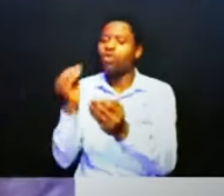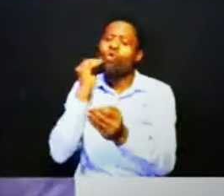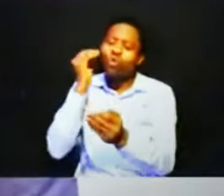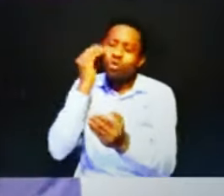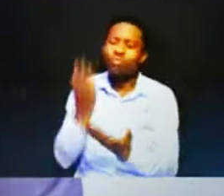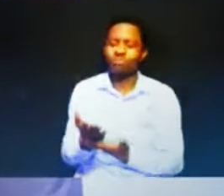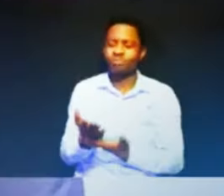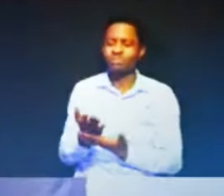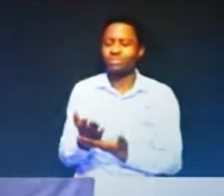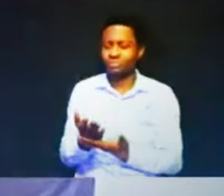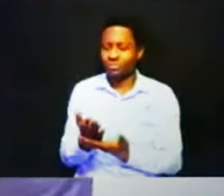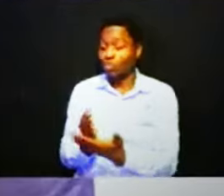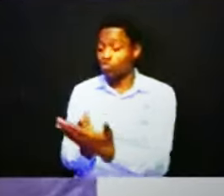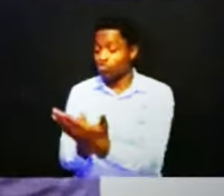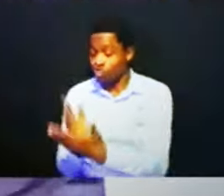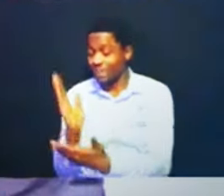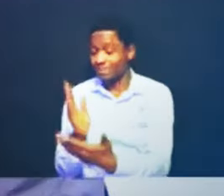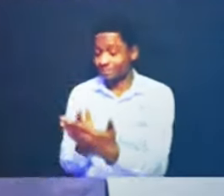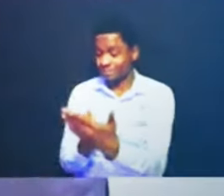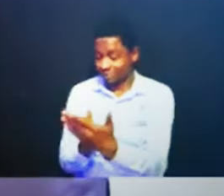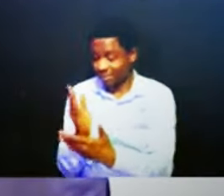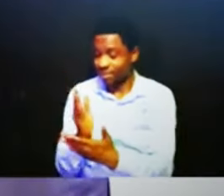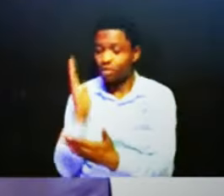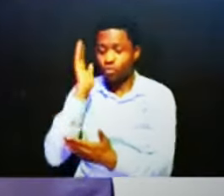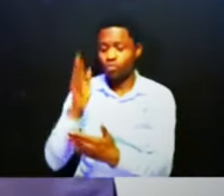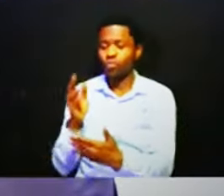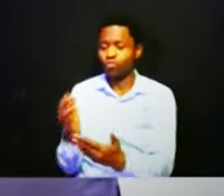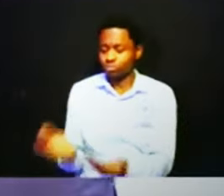Righteousness will exalt a church.